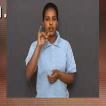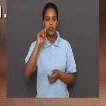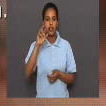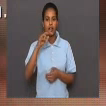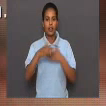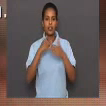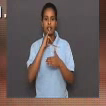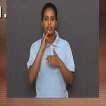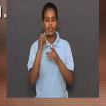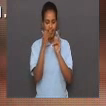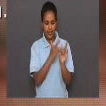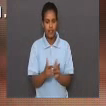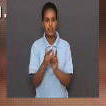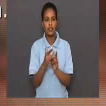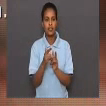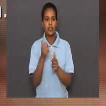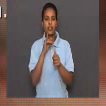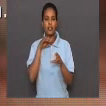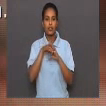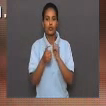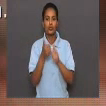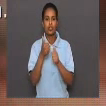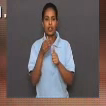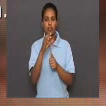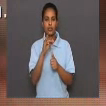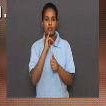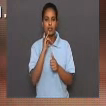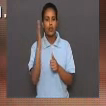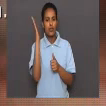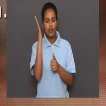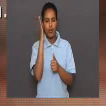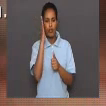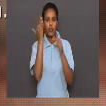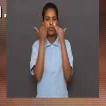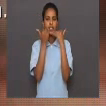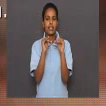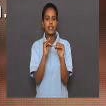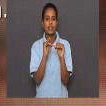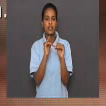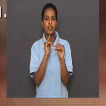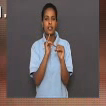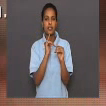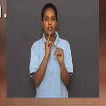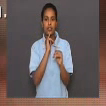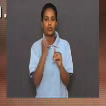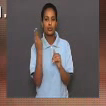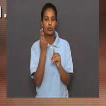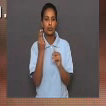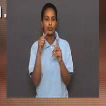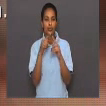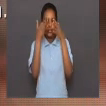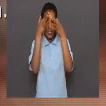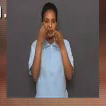Titration is a technique in which a solution of known concentration is used